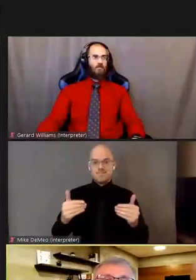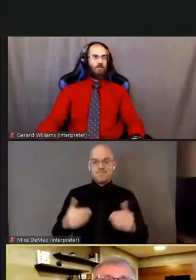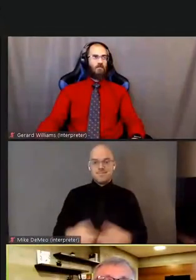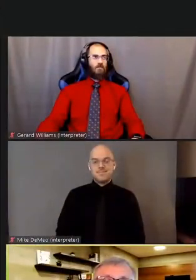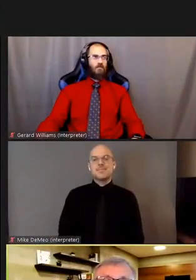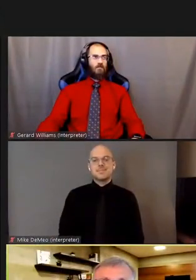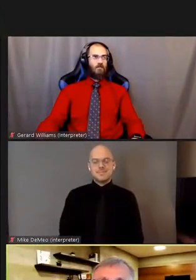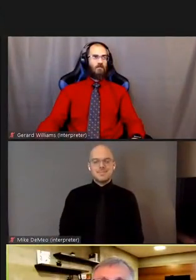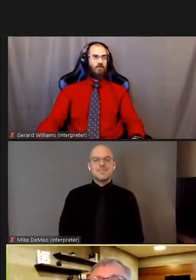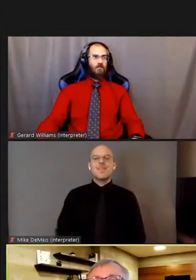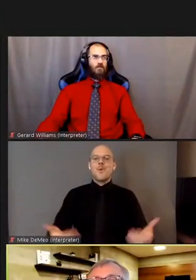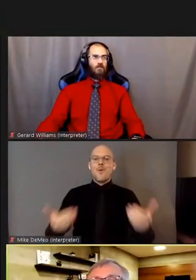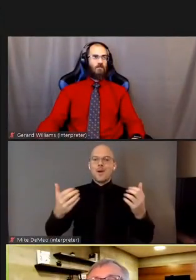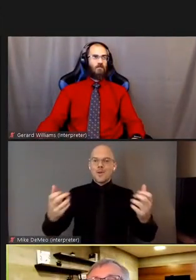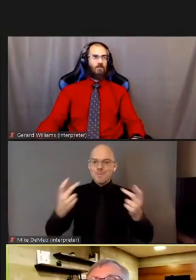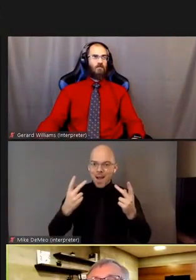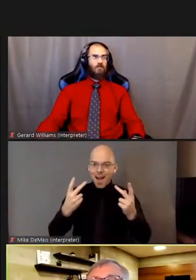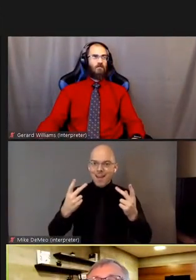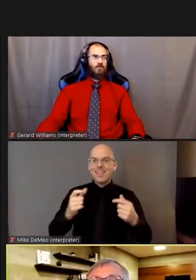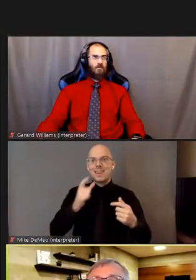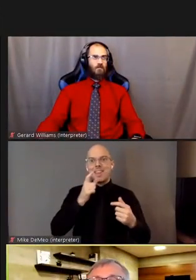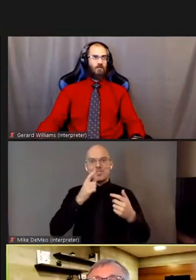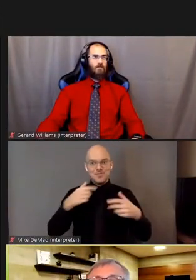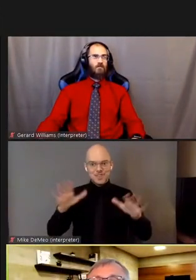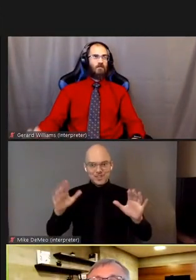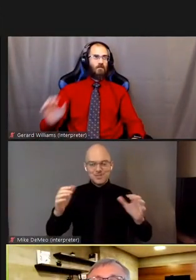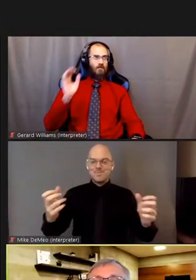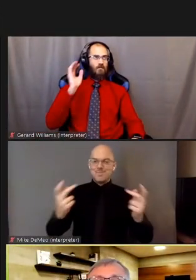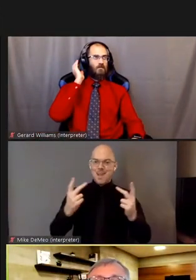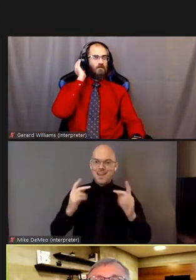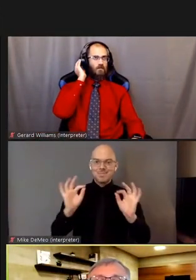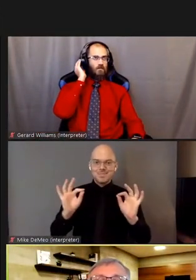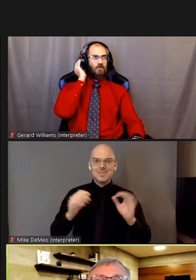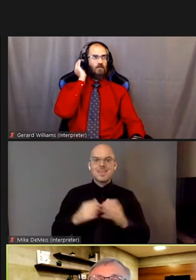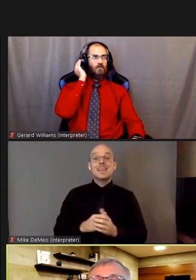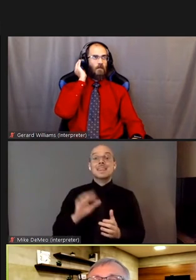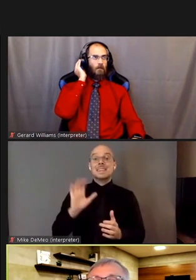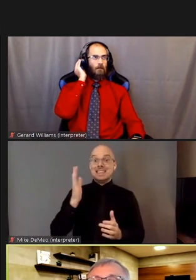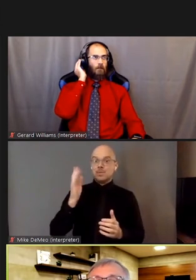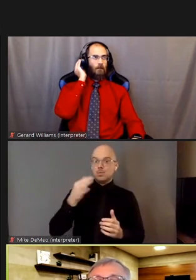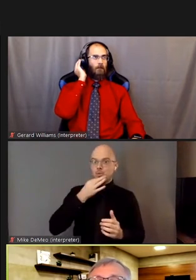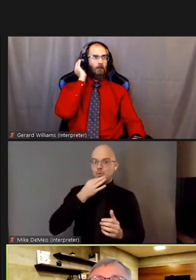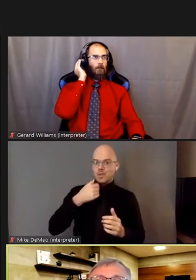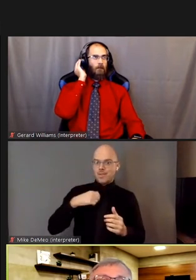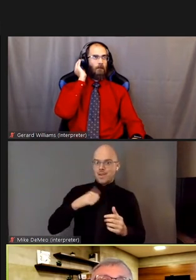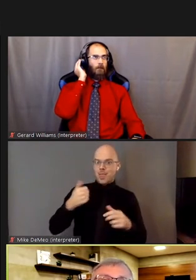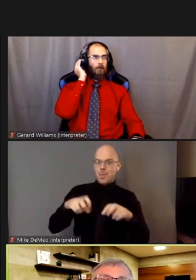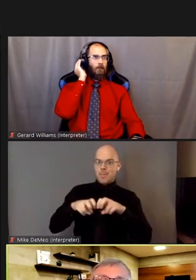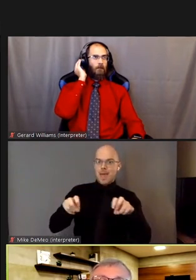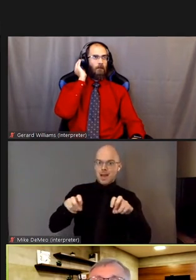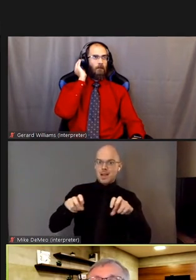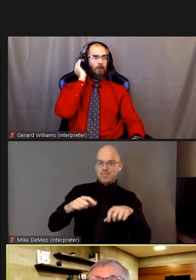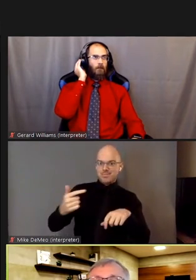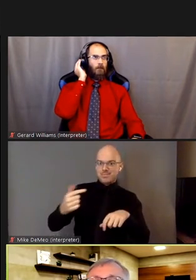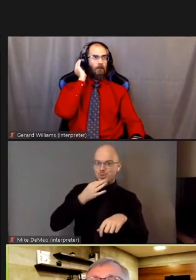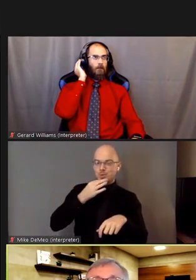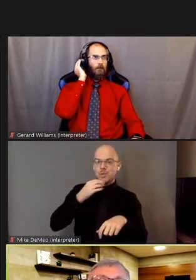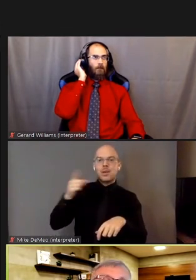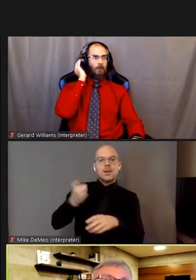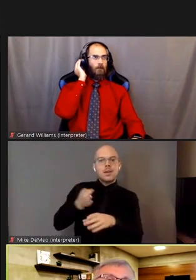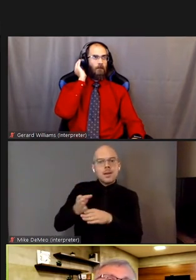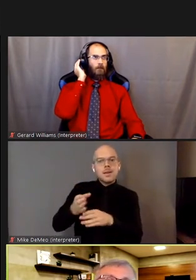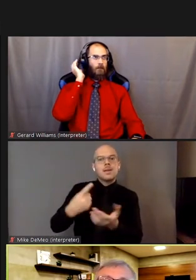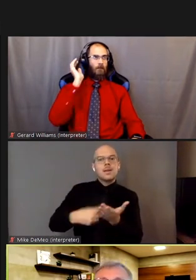Well, welcome back from the lunch break. It looks like we have another panel coming up. This one deals with advancing